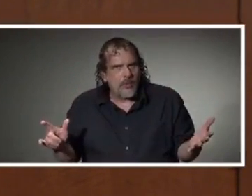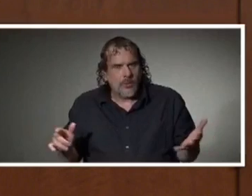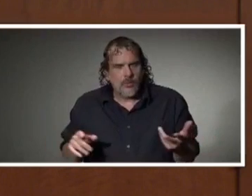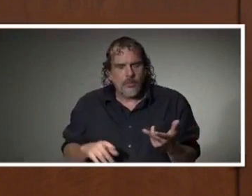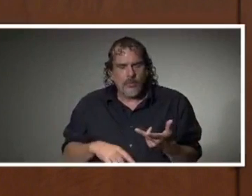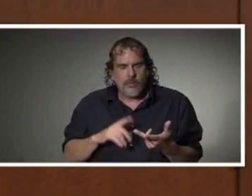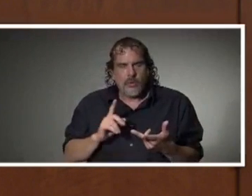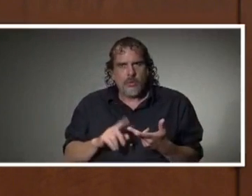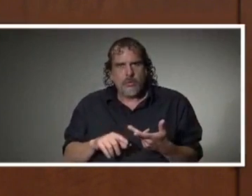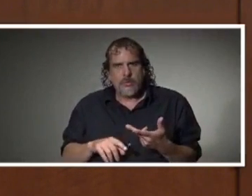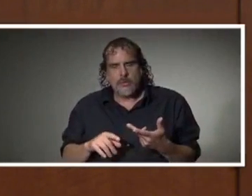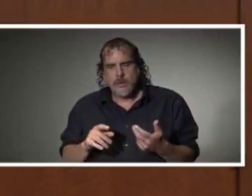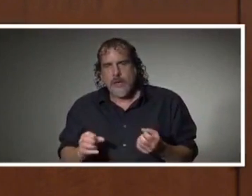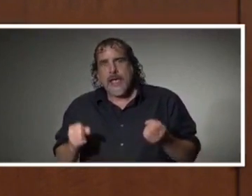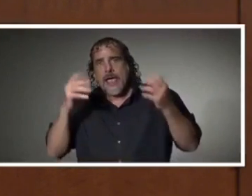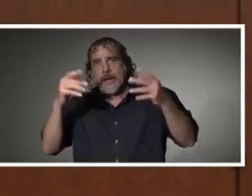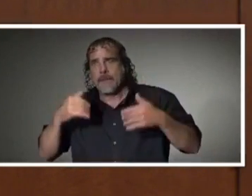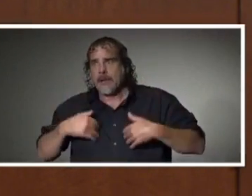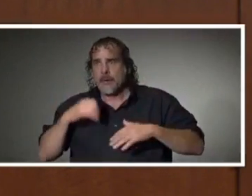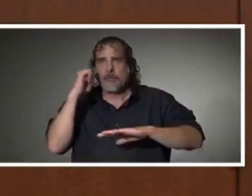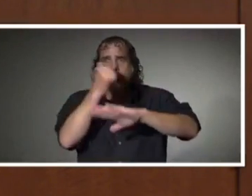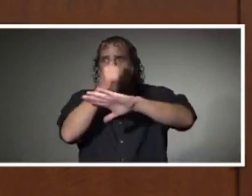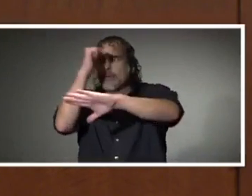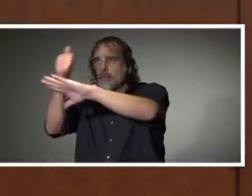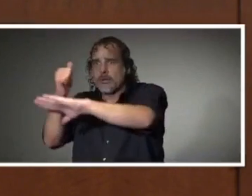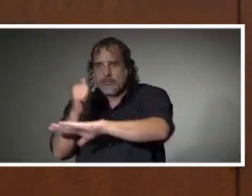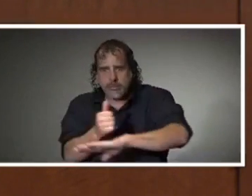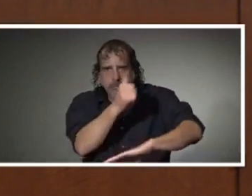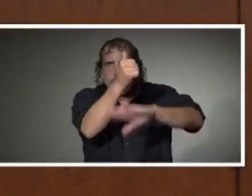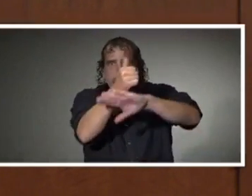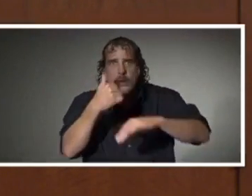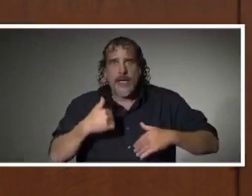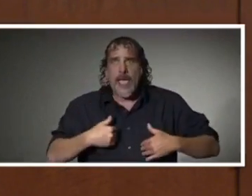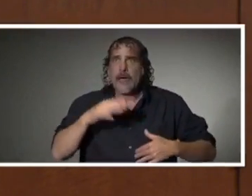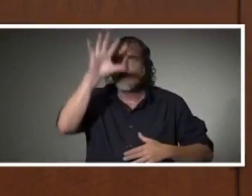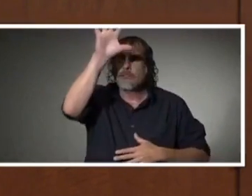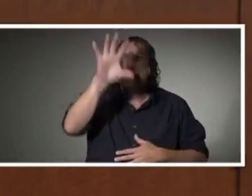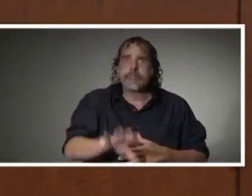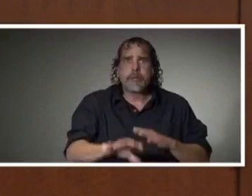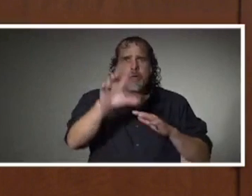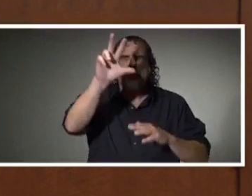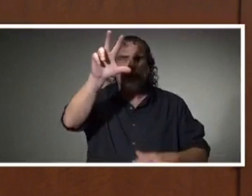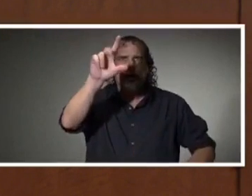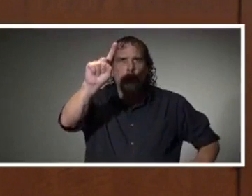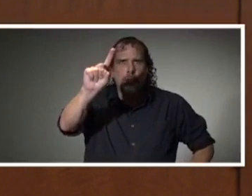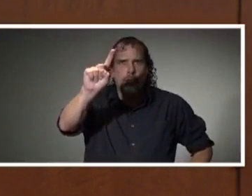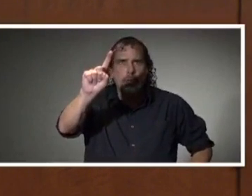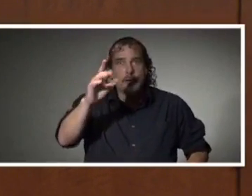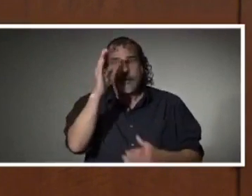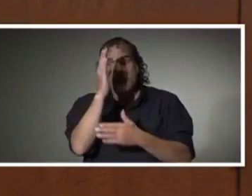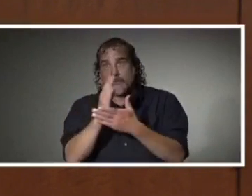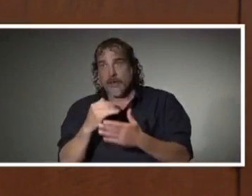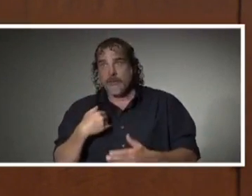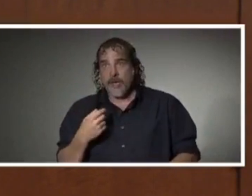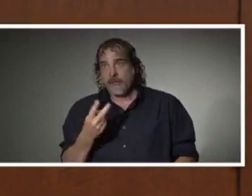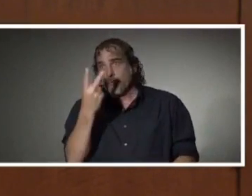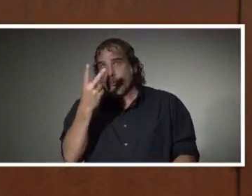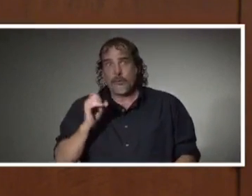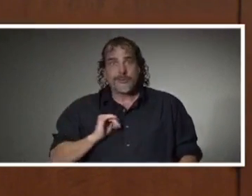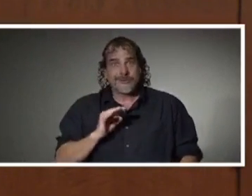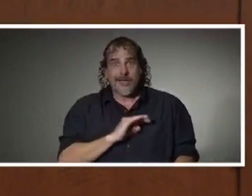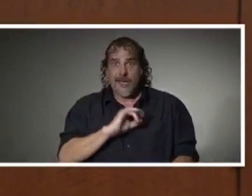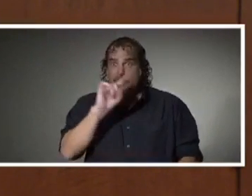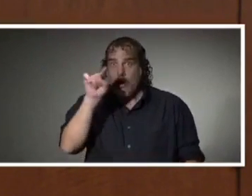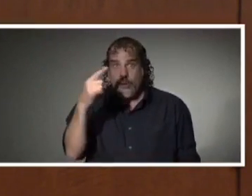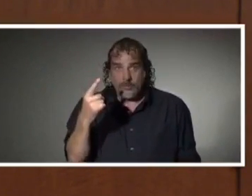when it comes to the number of stations we have across the state, I believe there's 31. A number of those only have two individuals working in there. And going